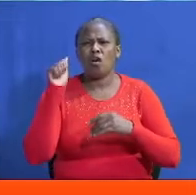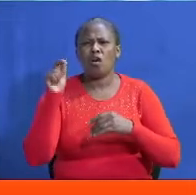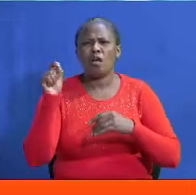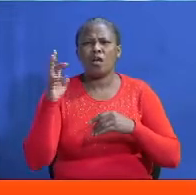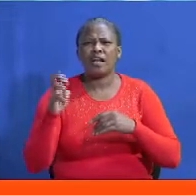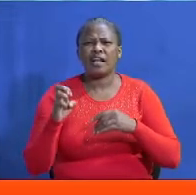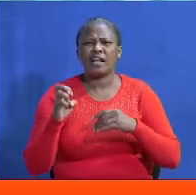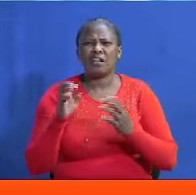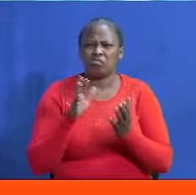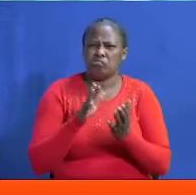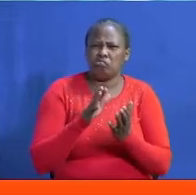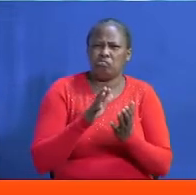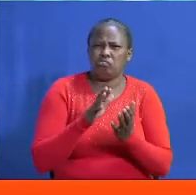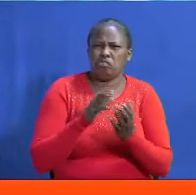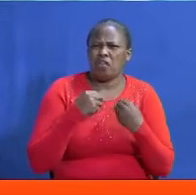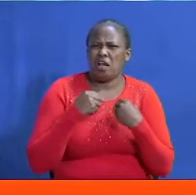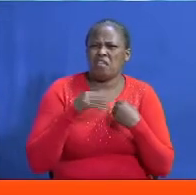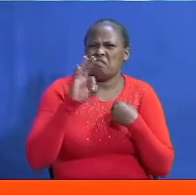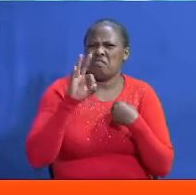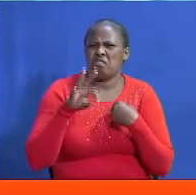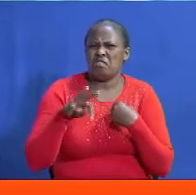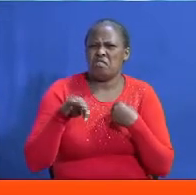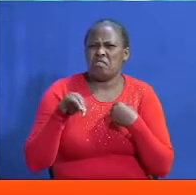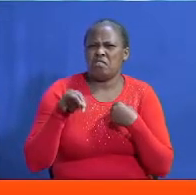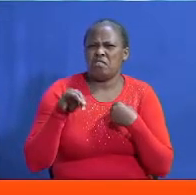it will cost less than 3 billion